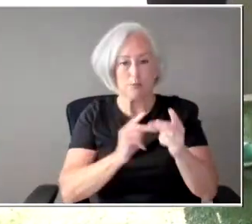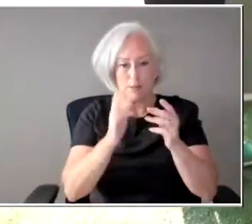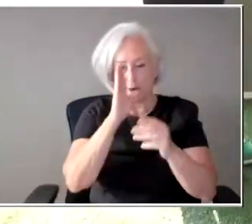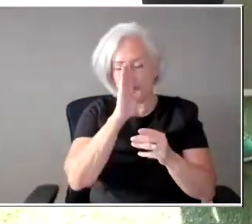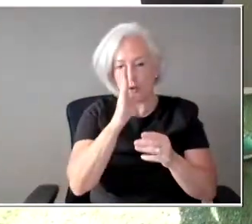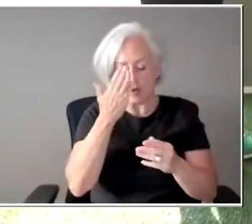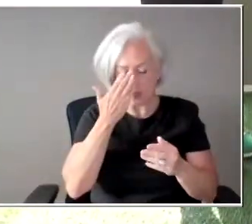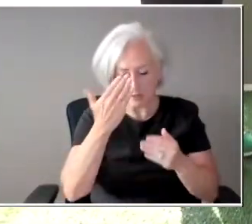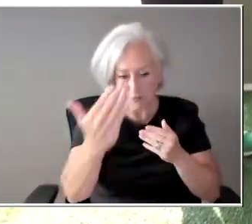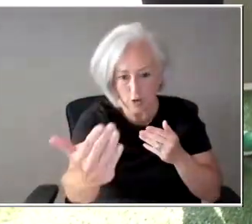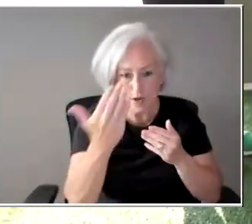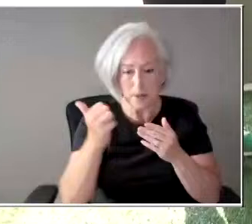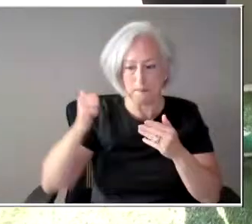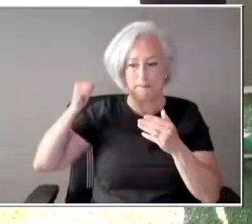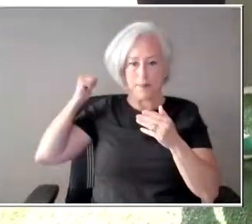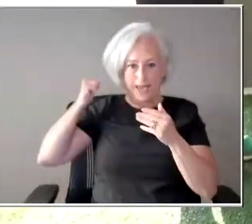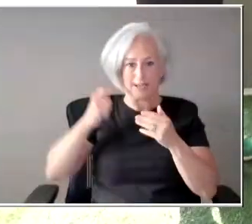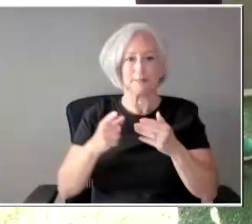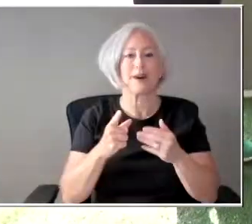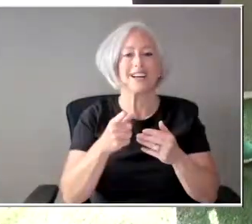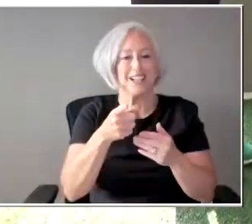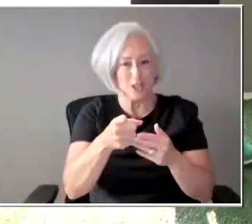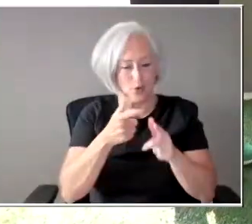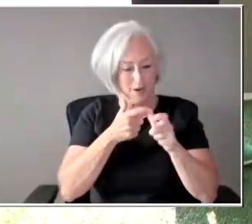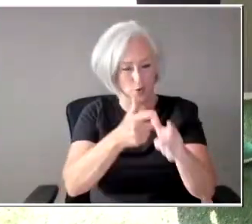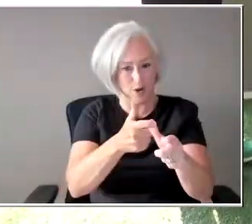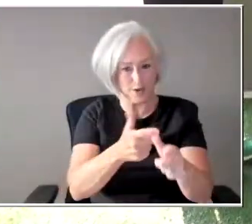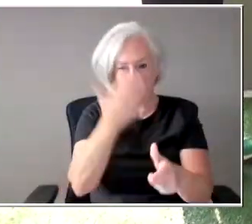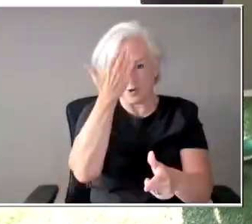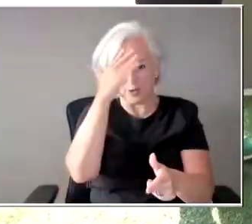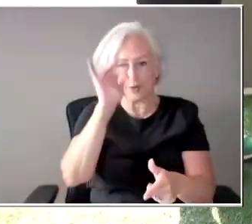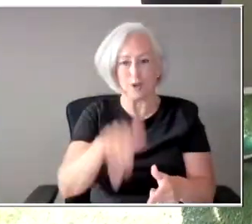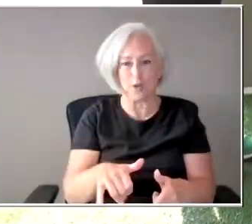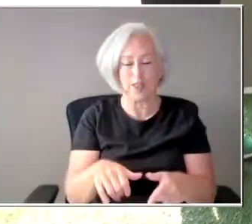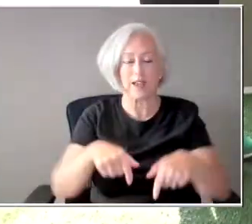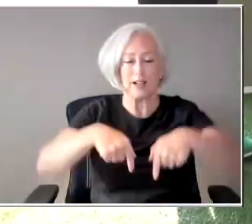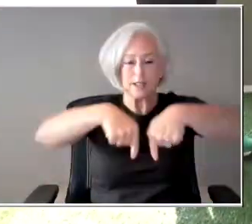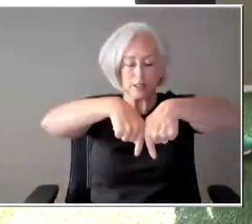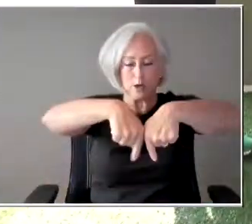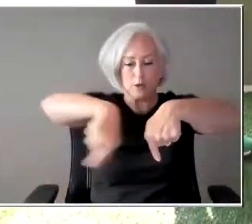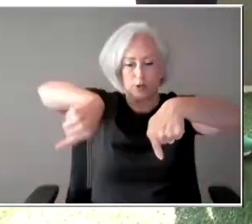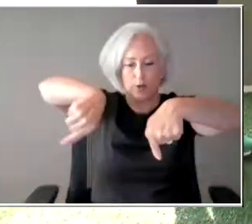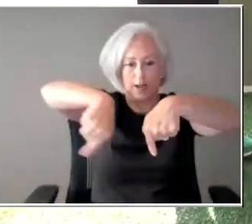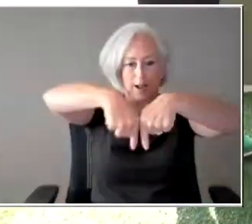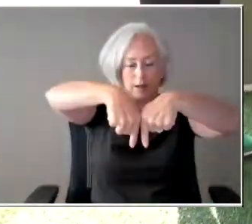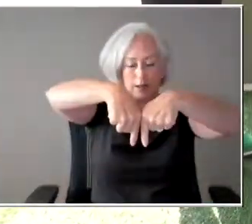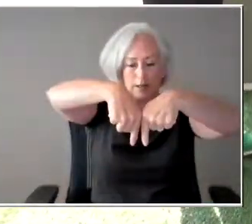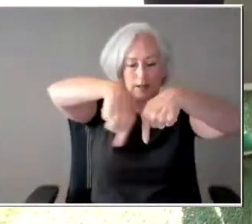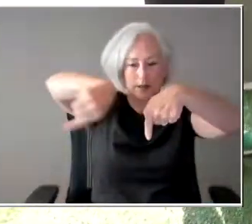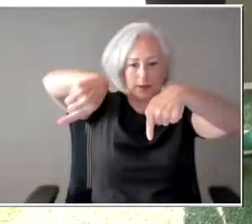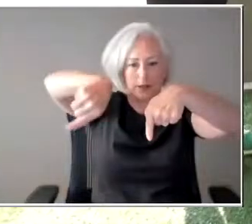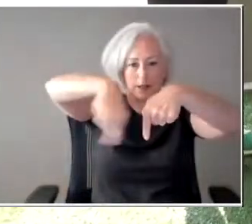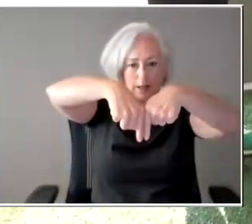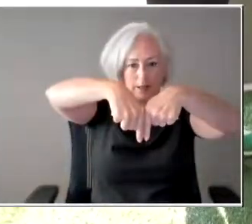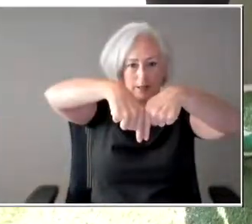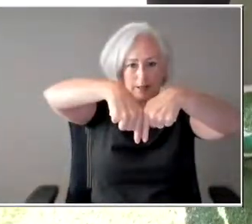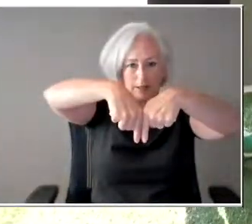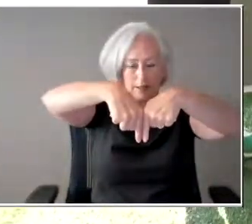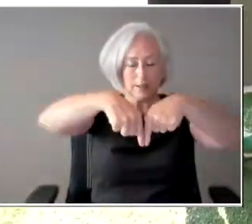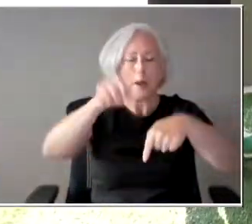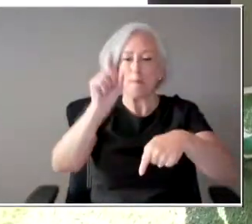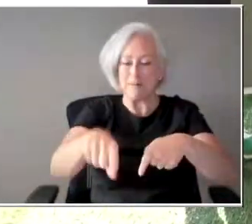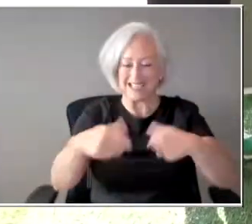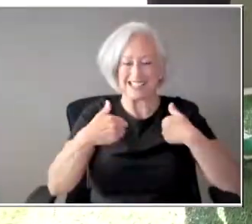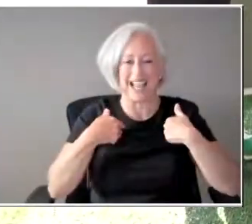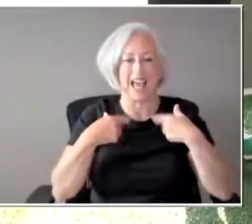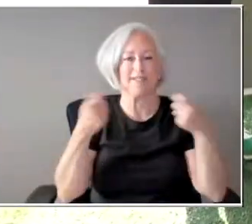I'm sure that you're aware of that. So again, that's just straight out. Yep, under control. So biggest thing